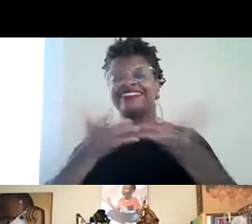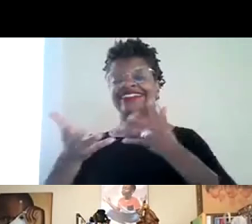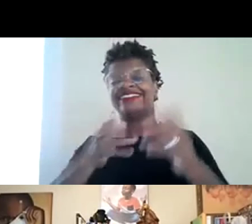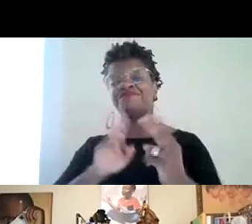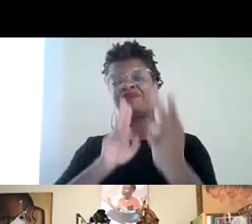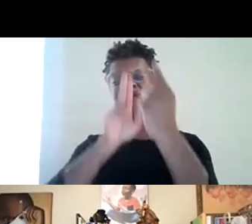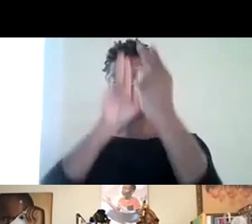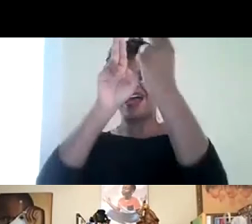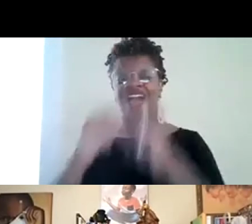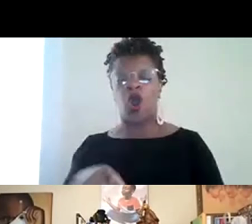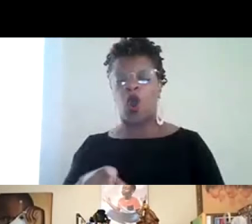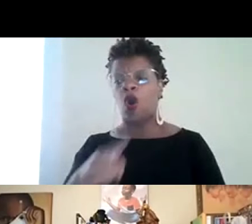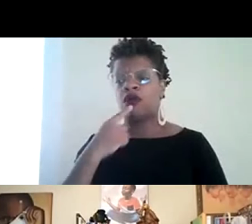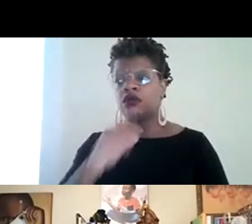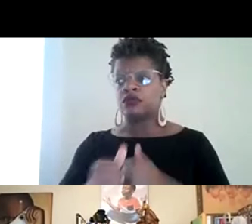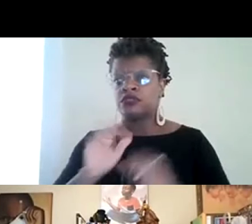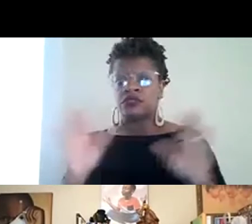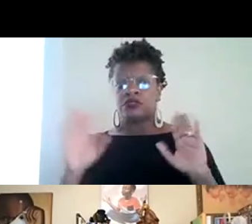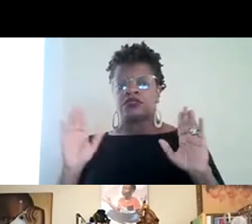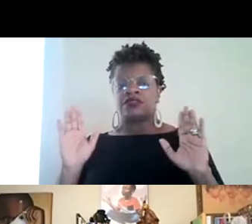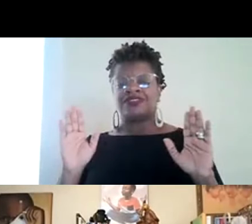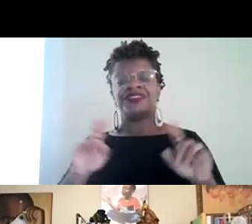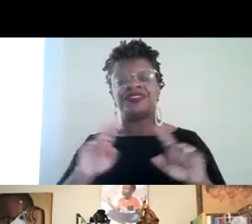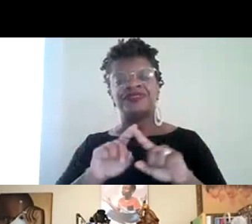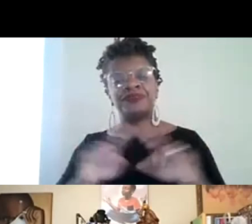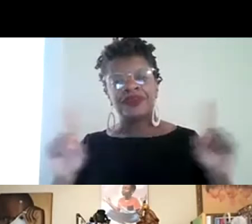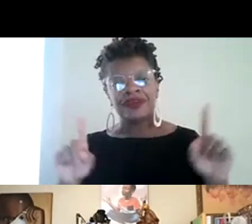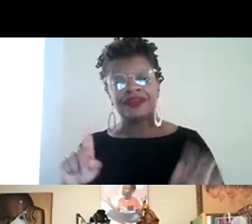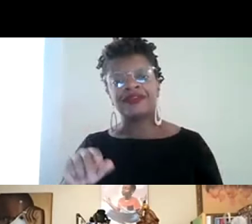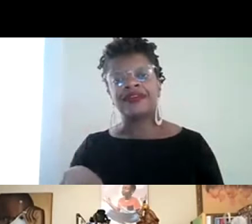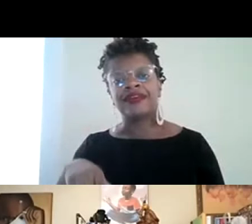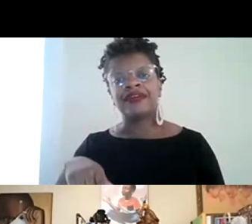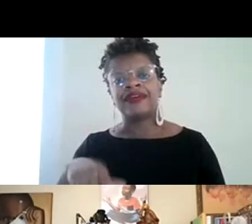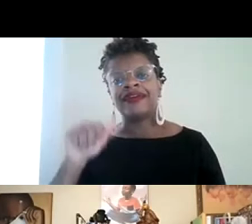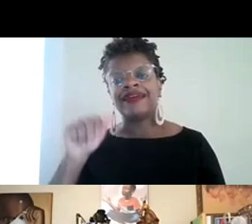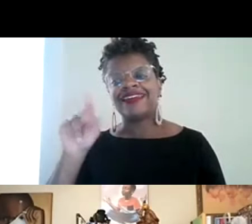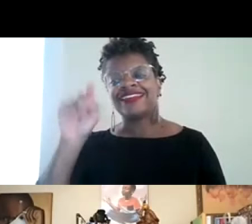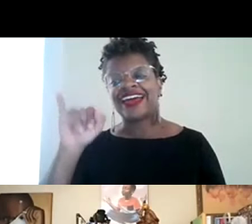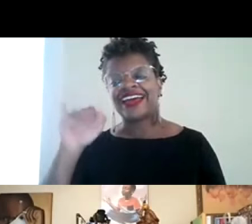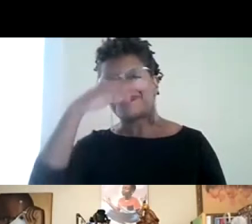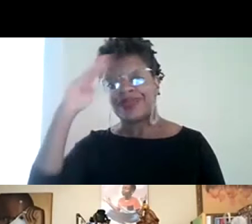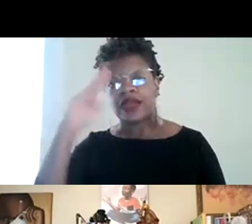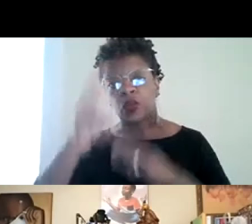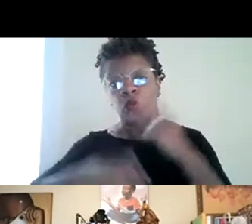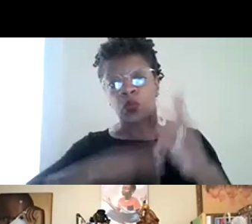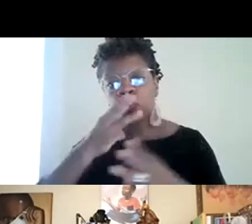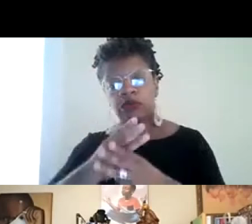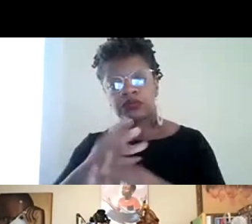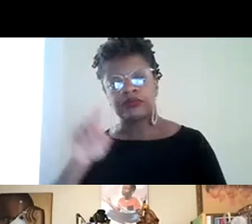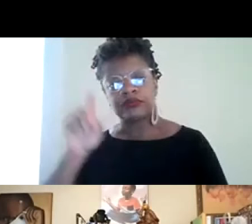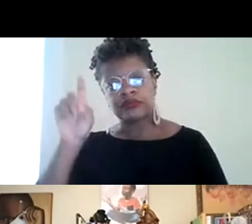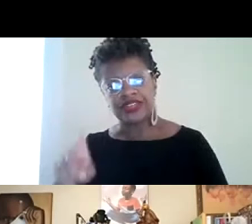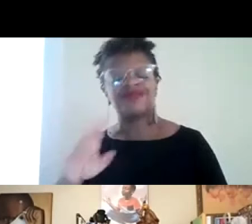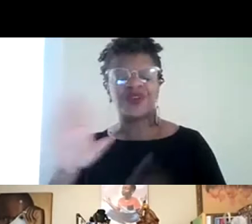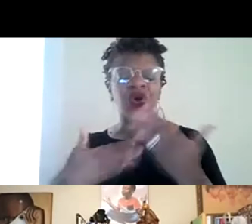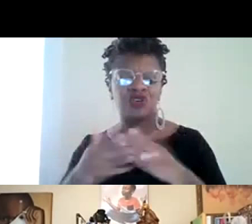an anti-Black world, it is necessary that we do this certainly for all children, but especially